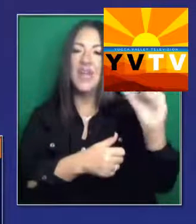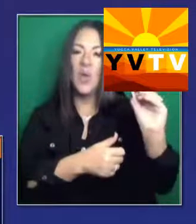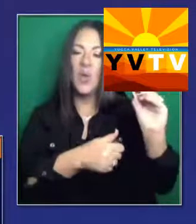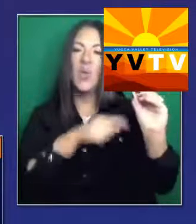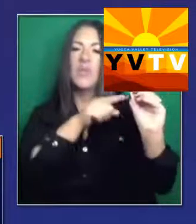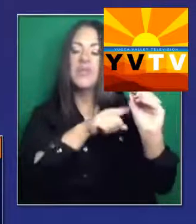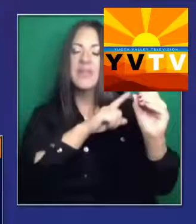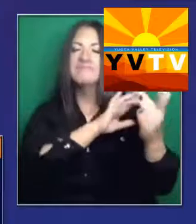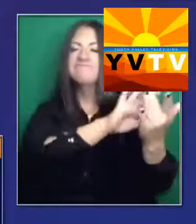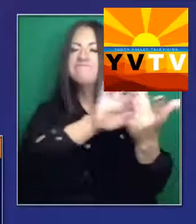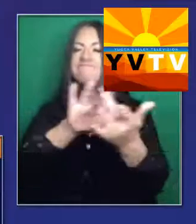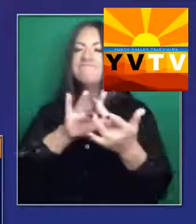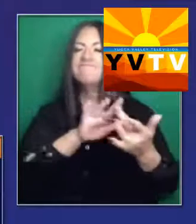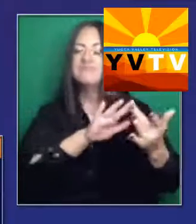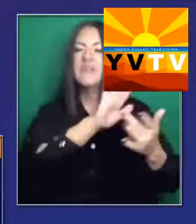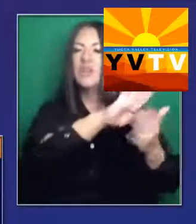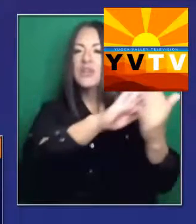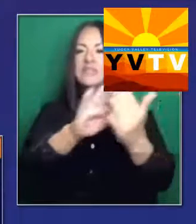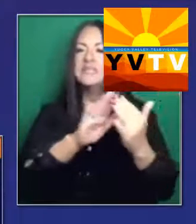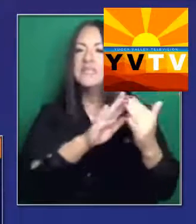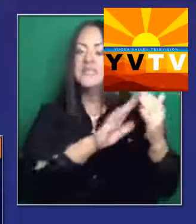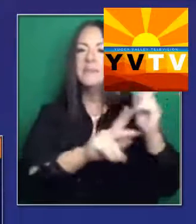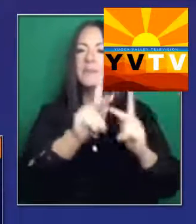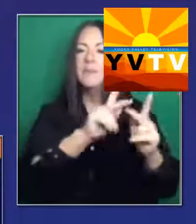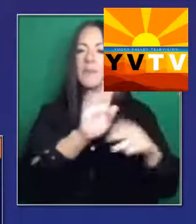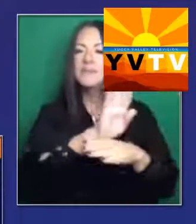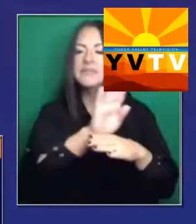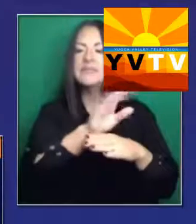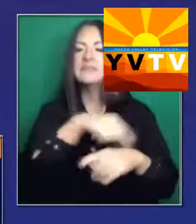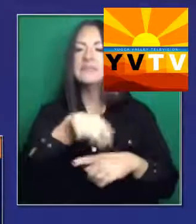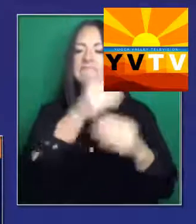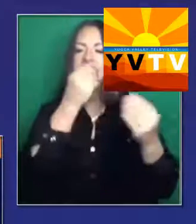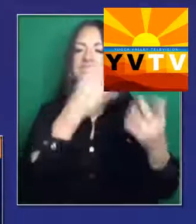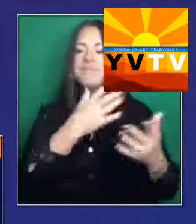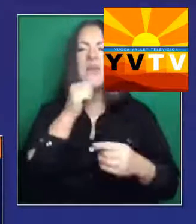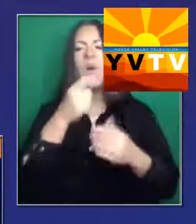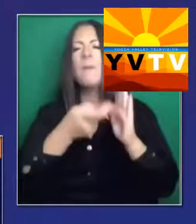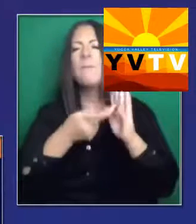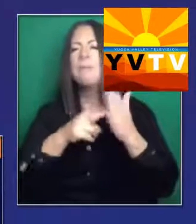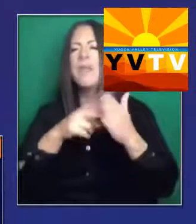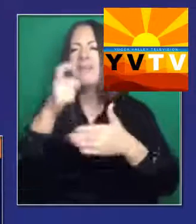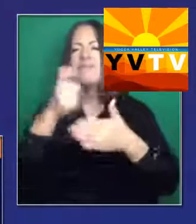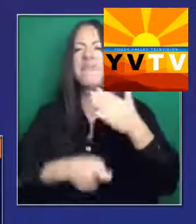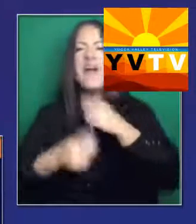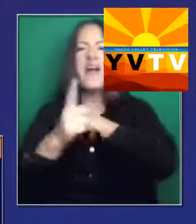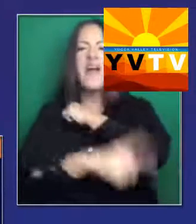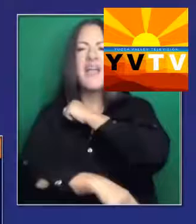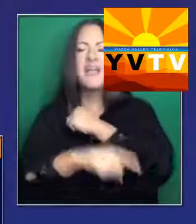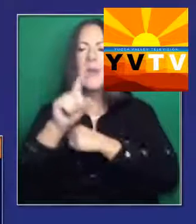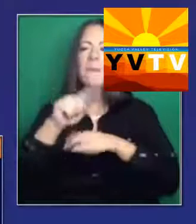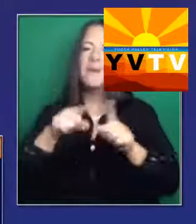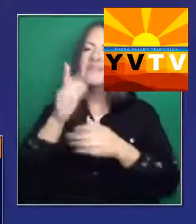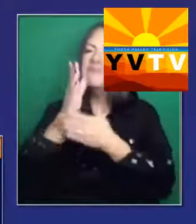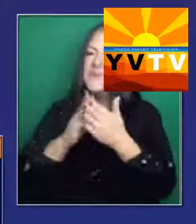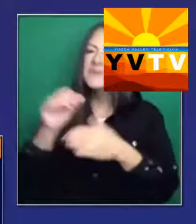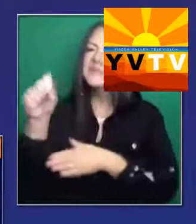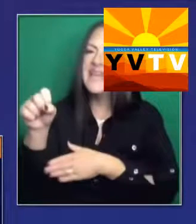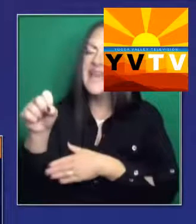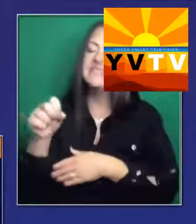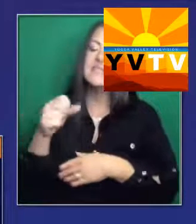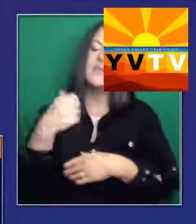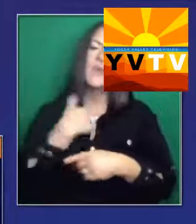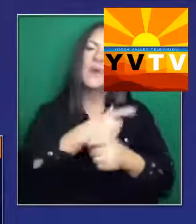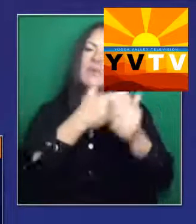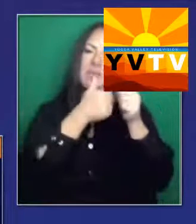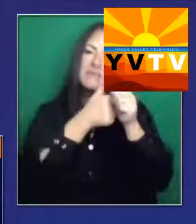Again, not with being punitive, not looking to fine folks, though there have been some fines, but to get people into compliance or get people to do